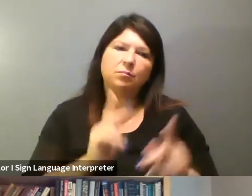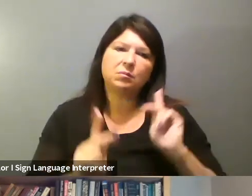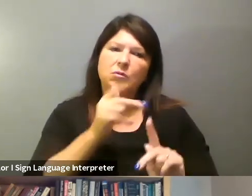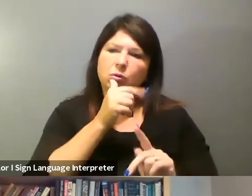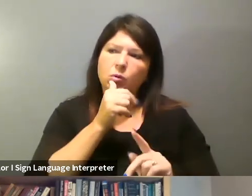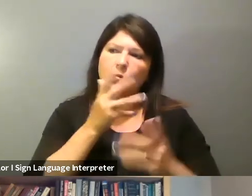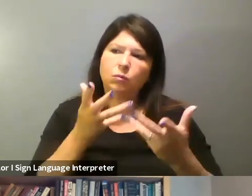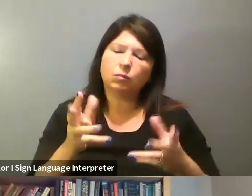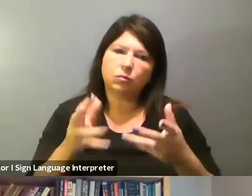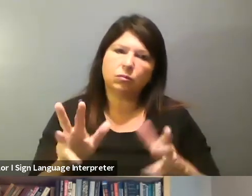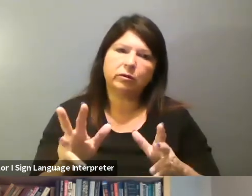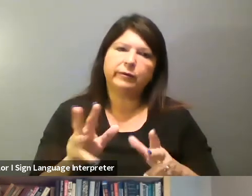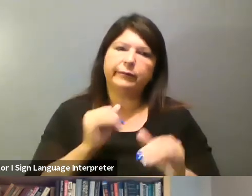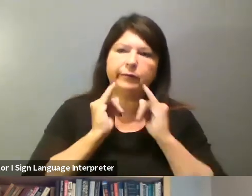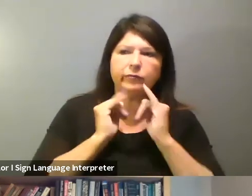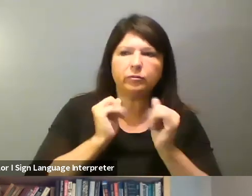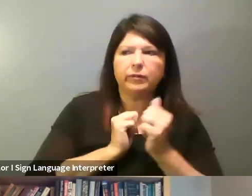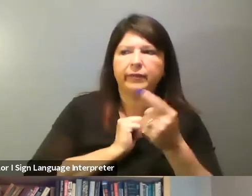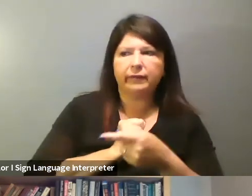him in the past were shared